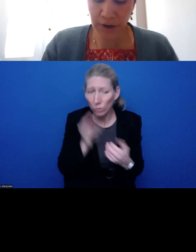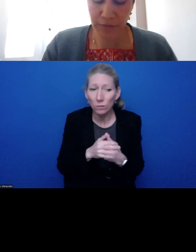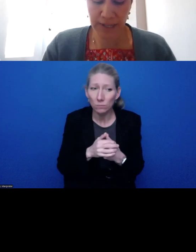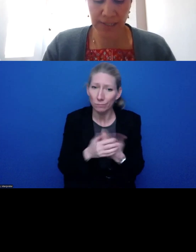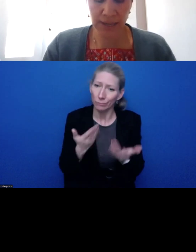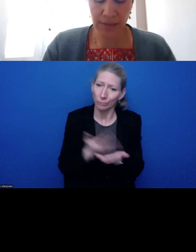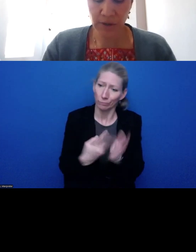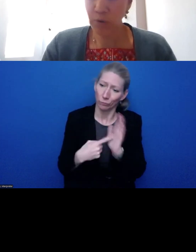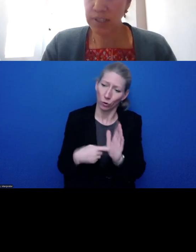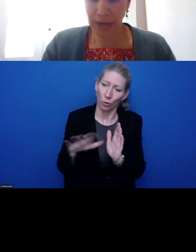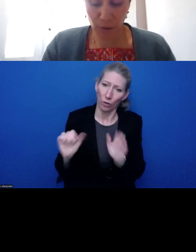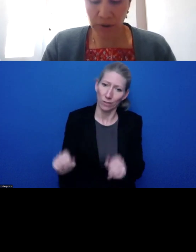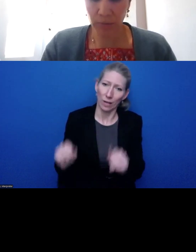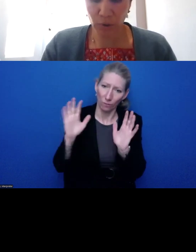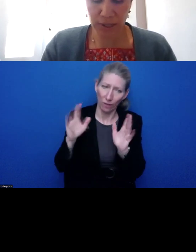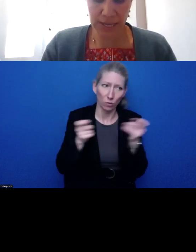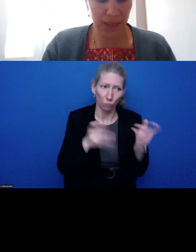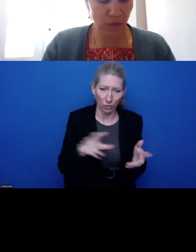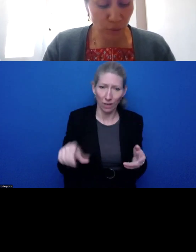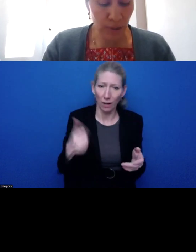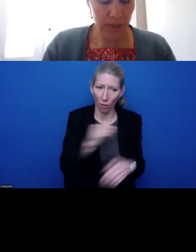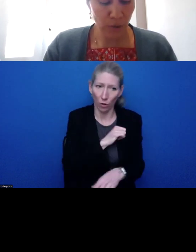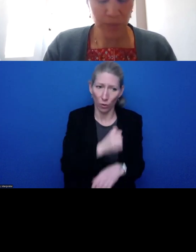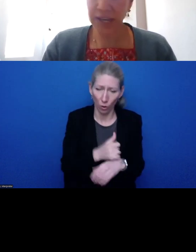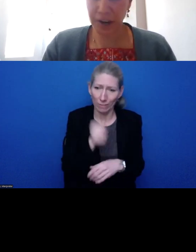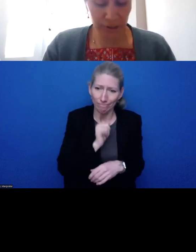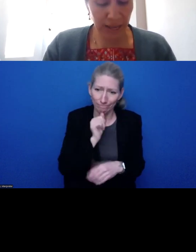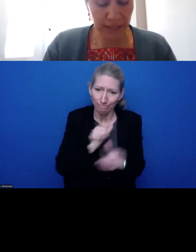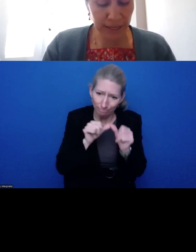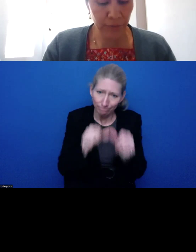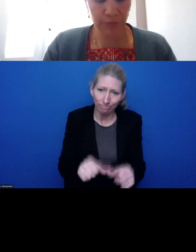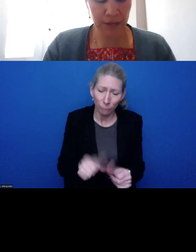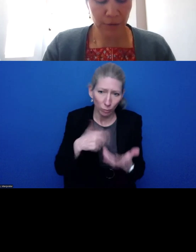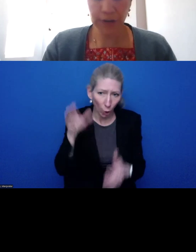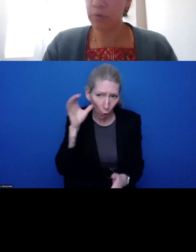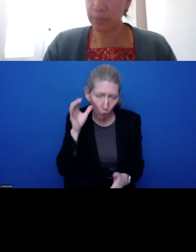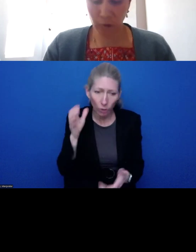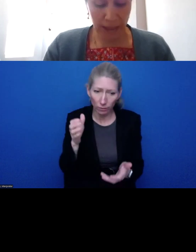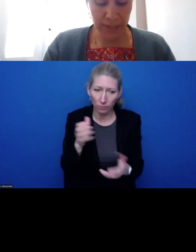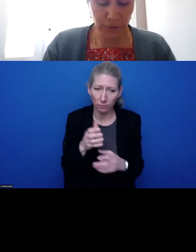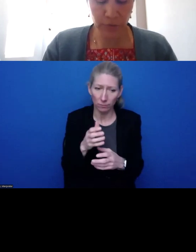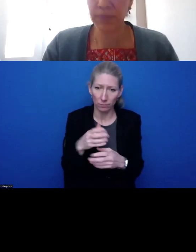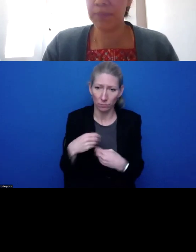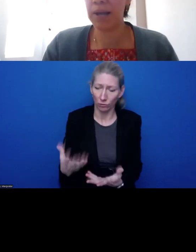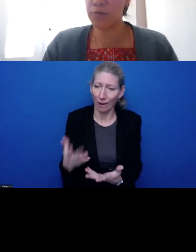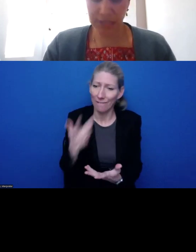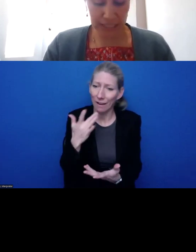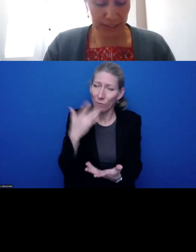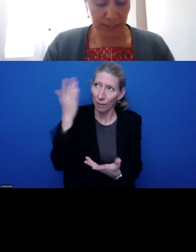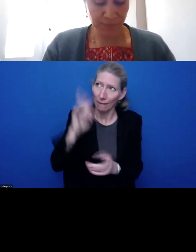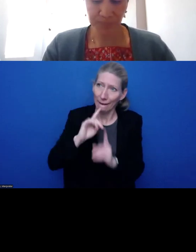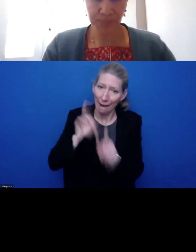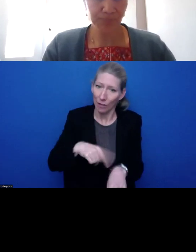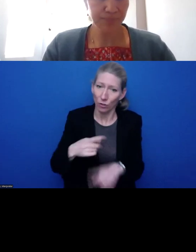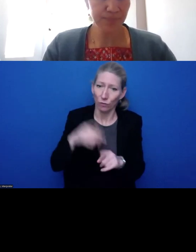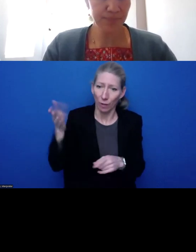the sacrifices the rulers and other authorities endure to be heard and get favorable answer from the patron